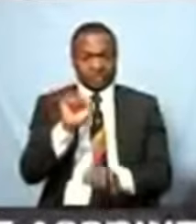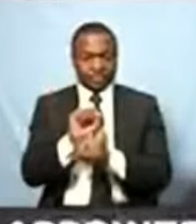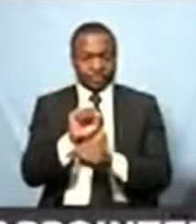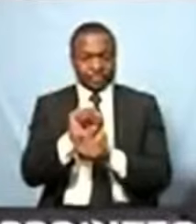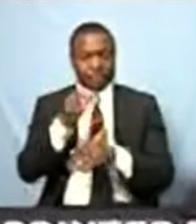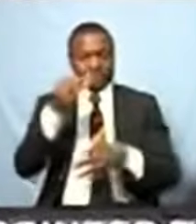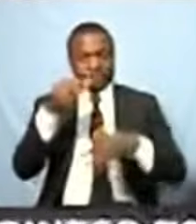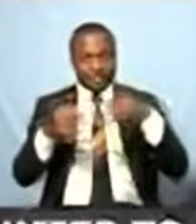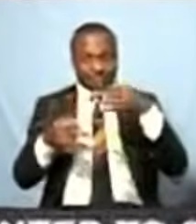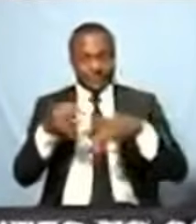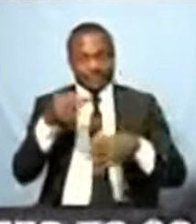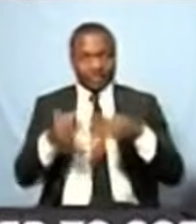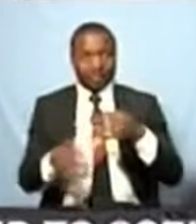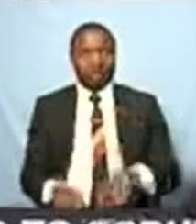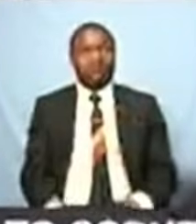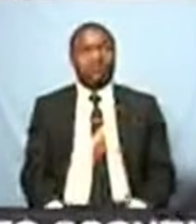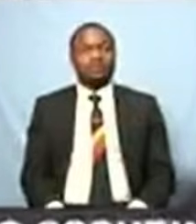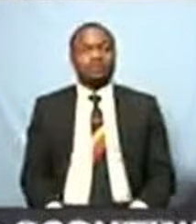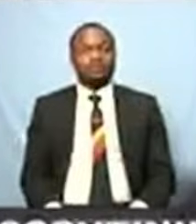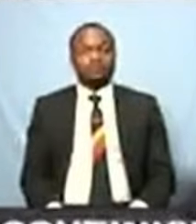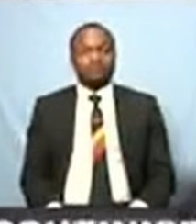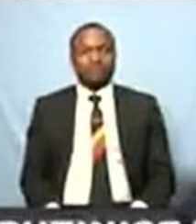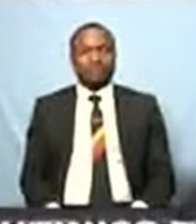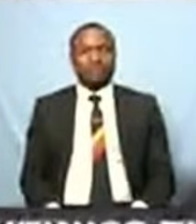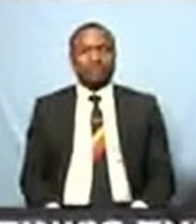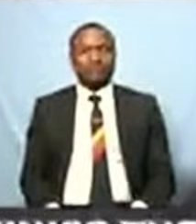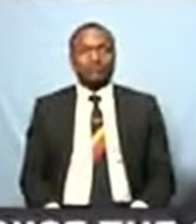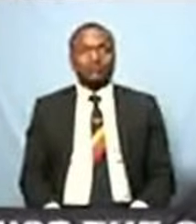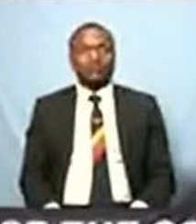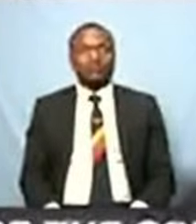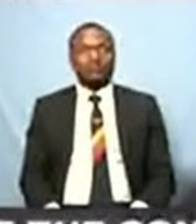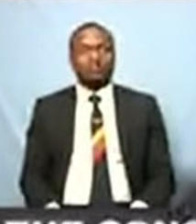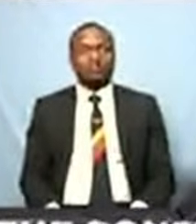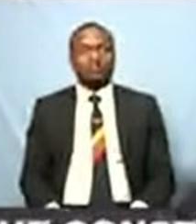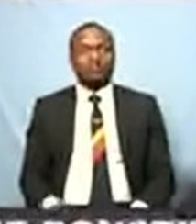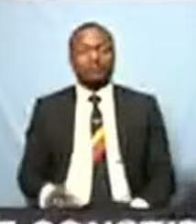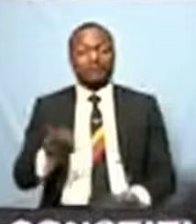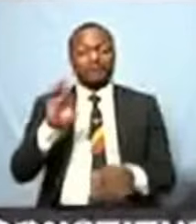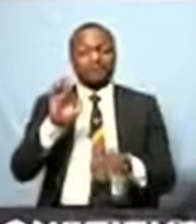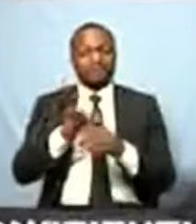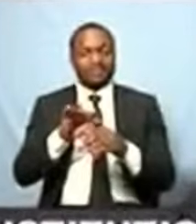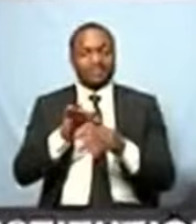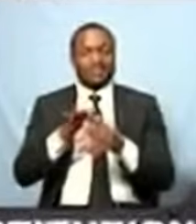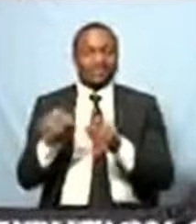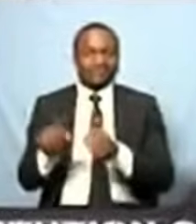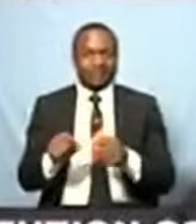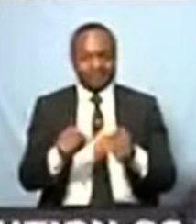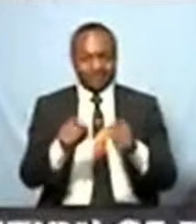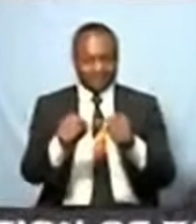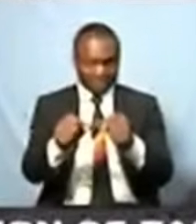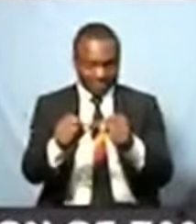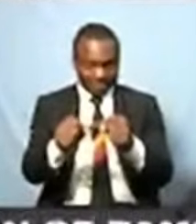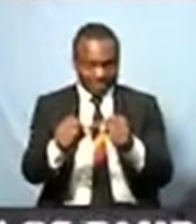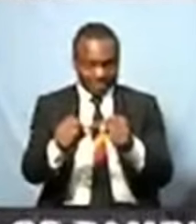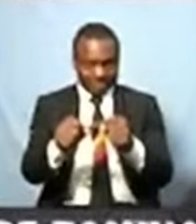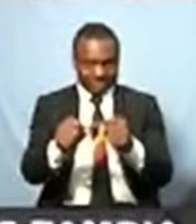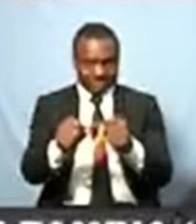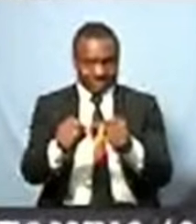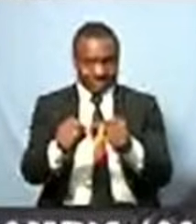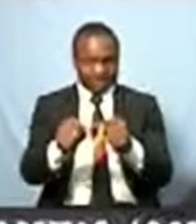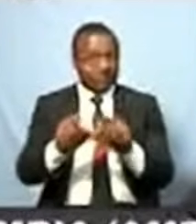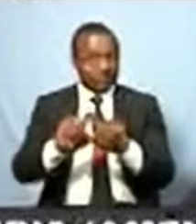if the whole electoral system was based on